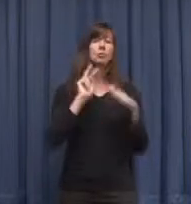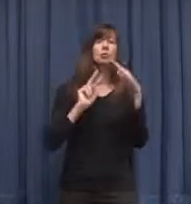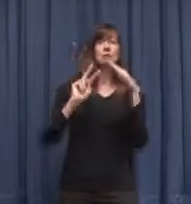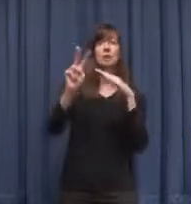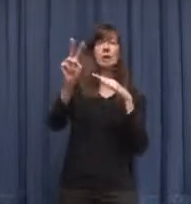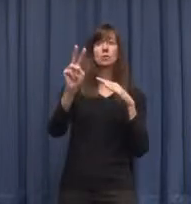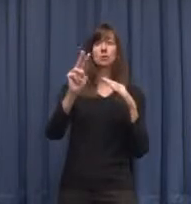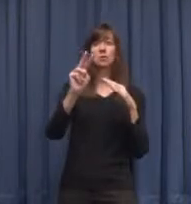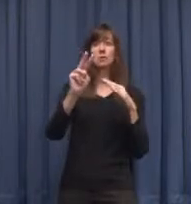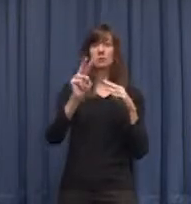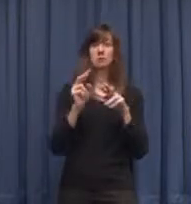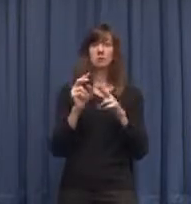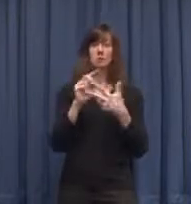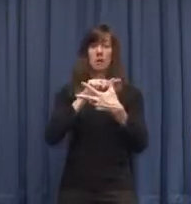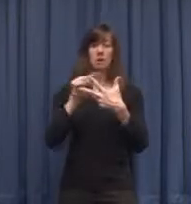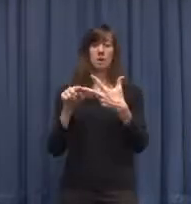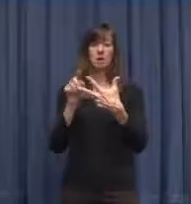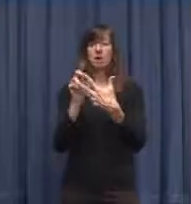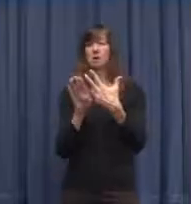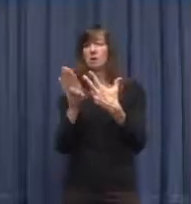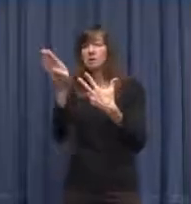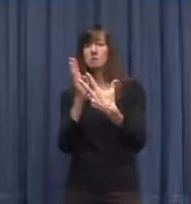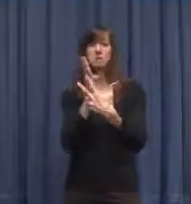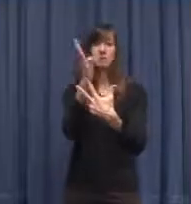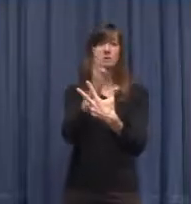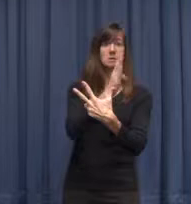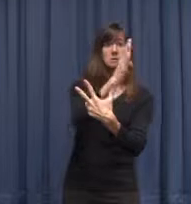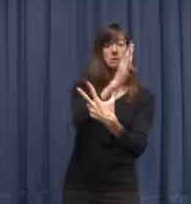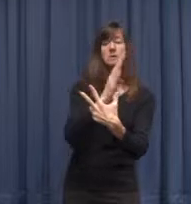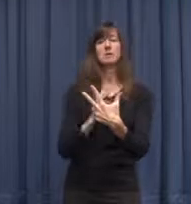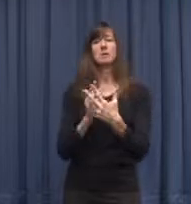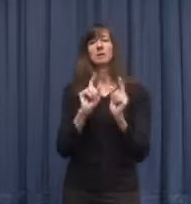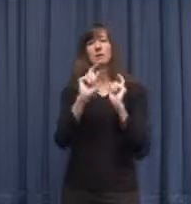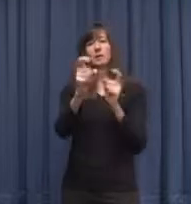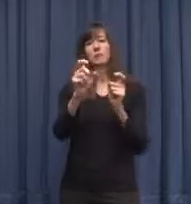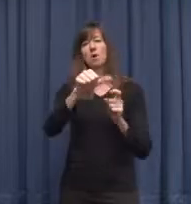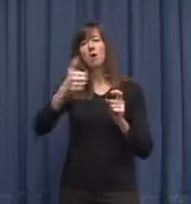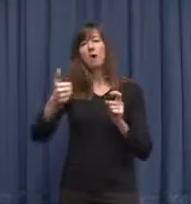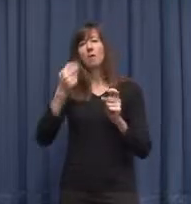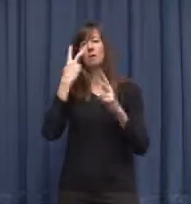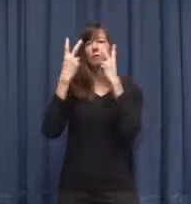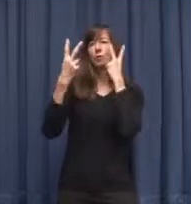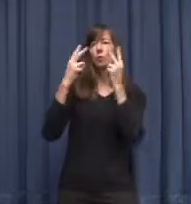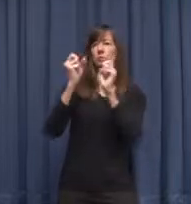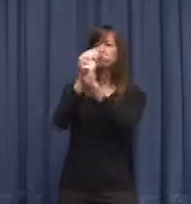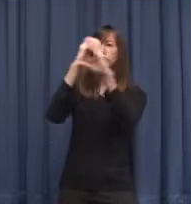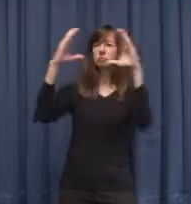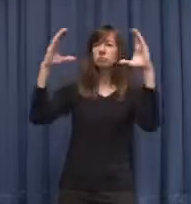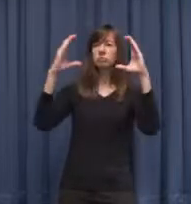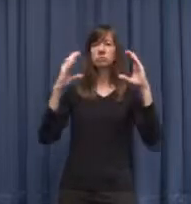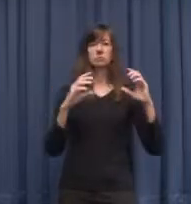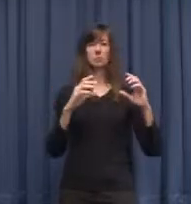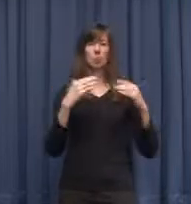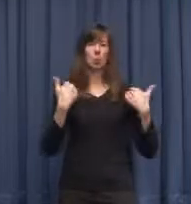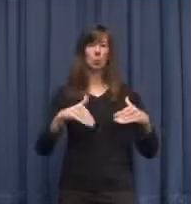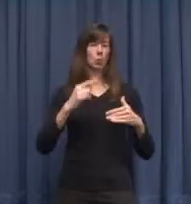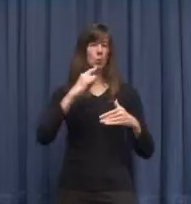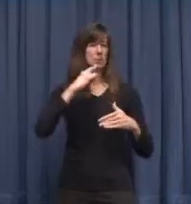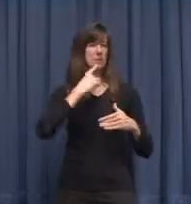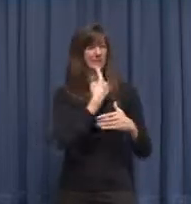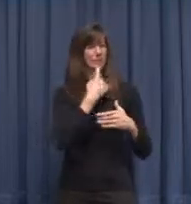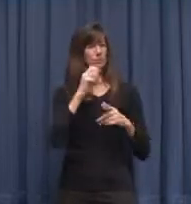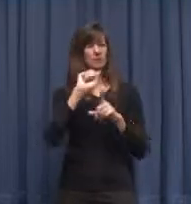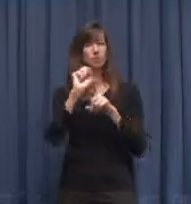in last week, really gives you another view of the severity here. And you can see best